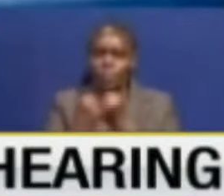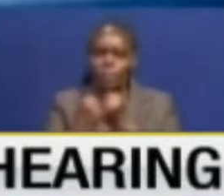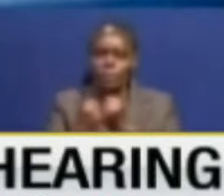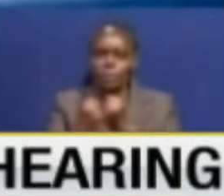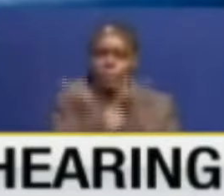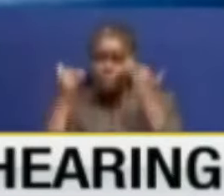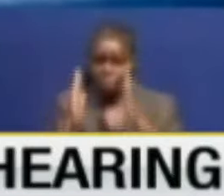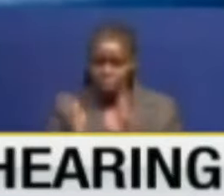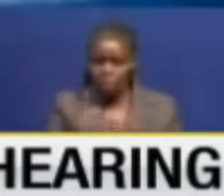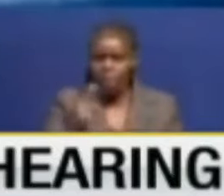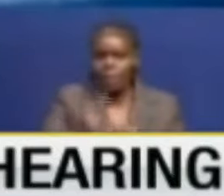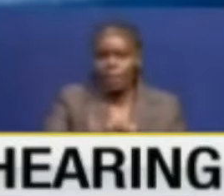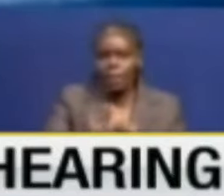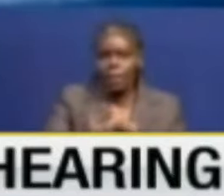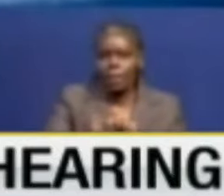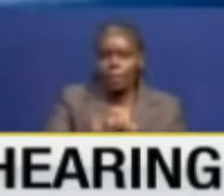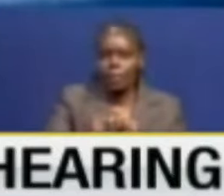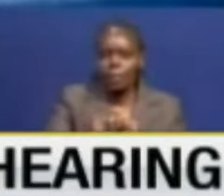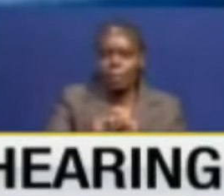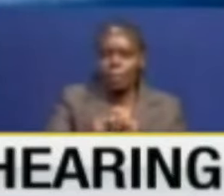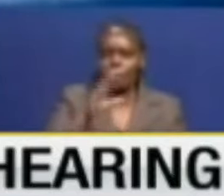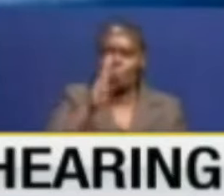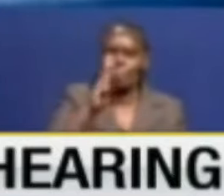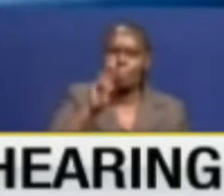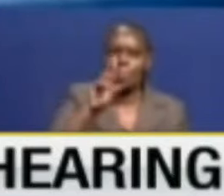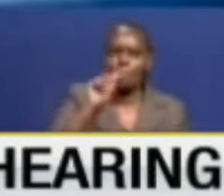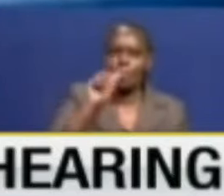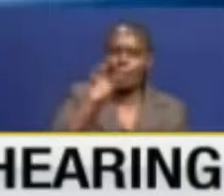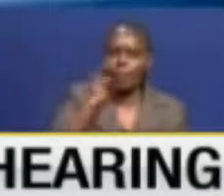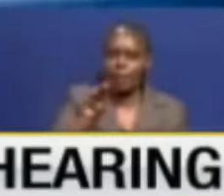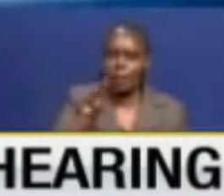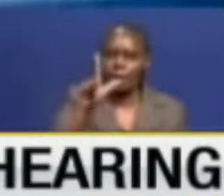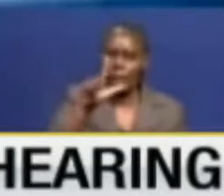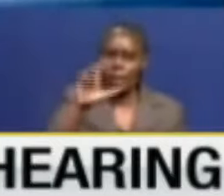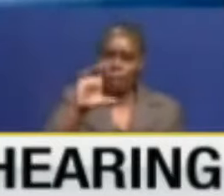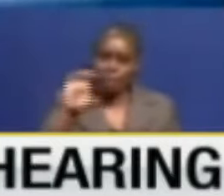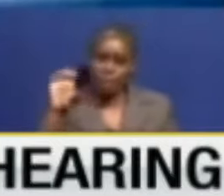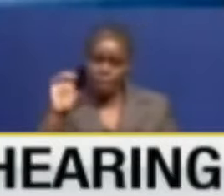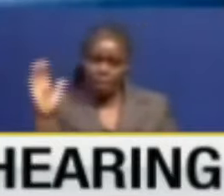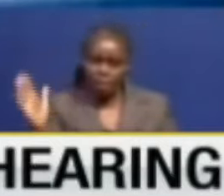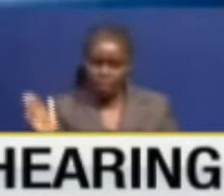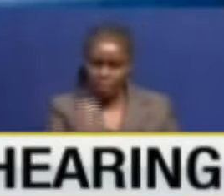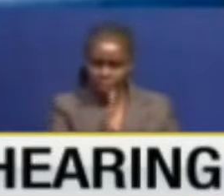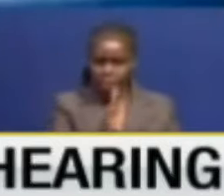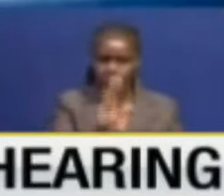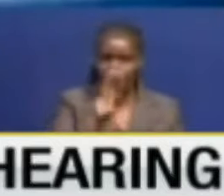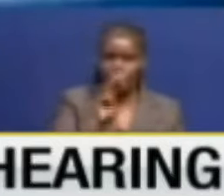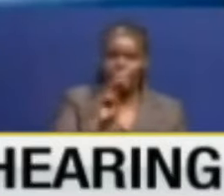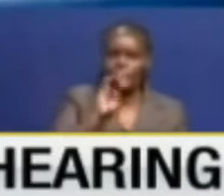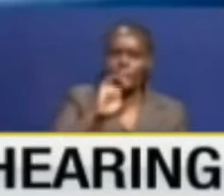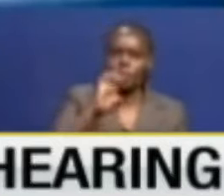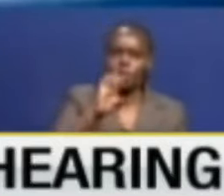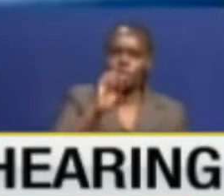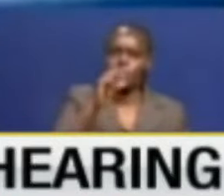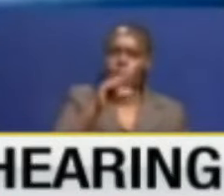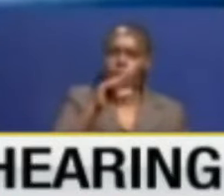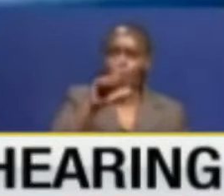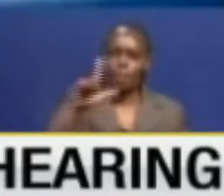assistants, namely Mr. Brian Lee Maingi, Michelle